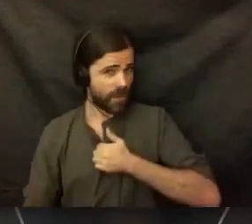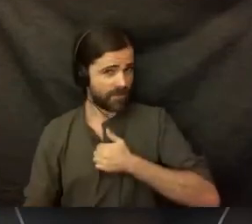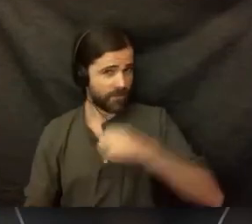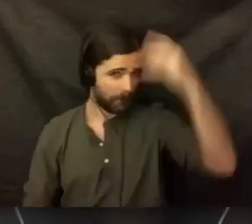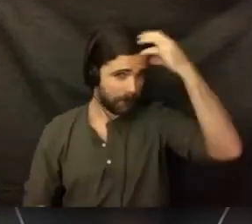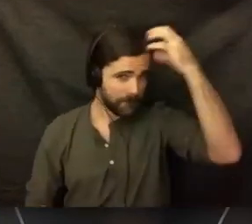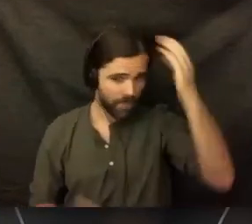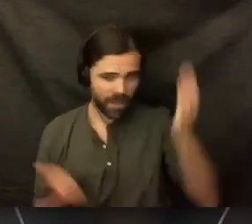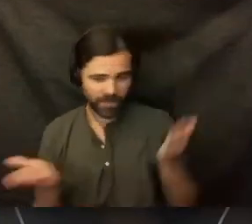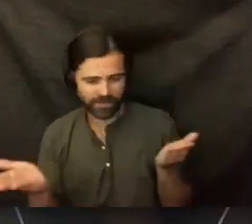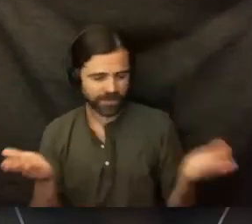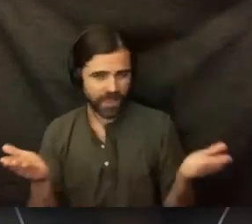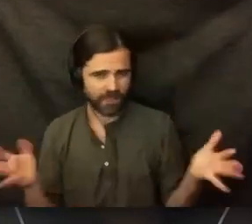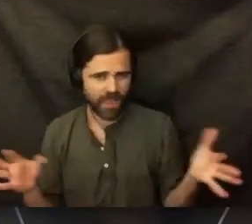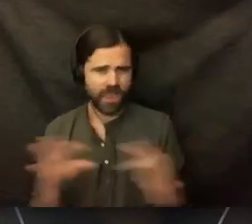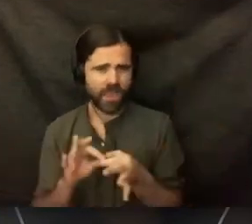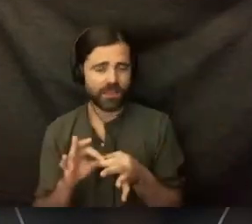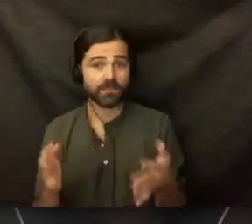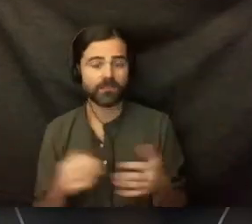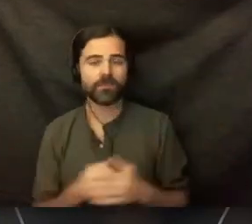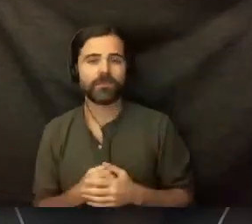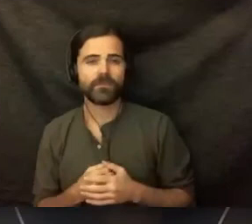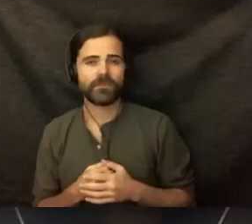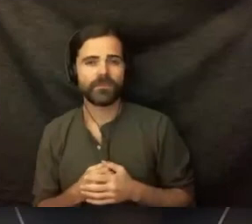investment, this new era, work?